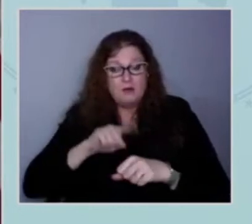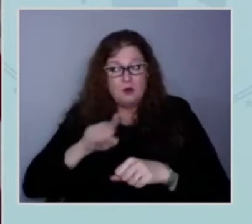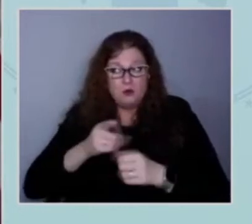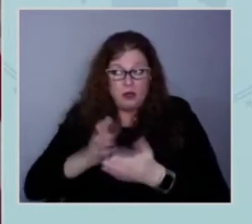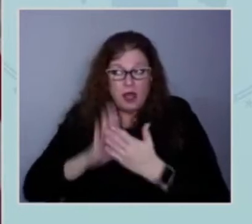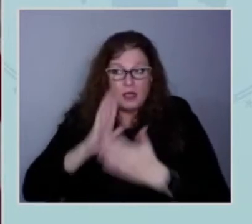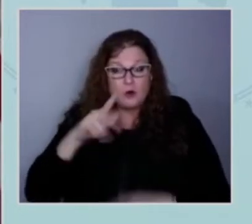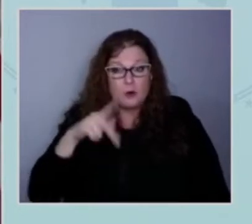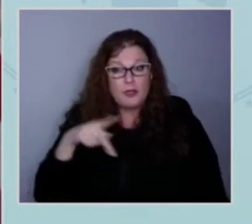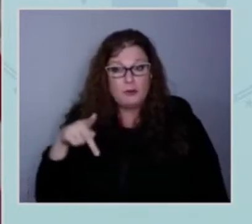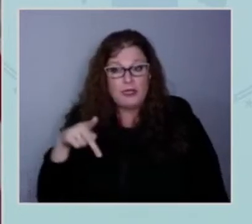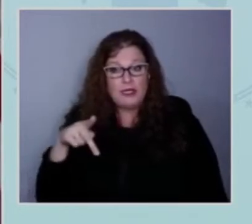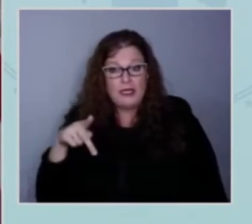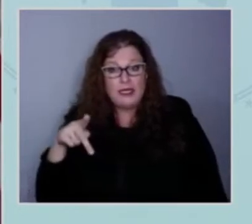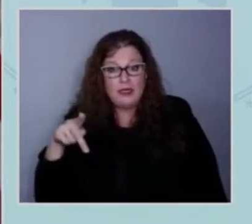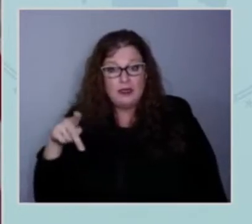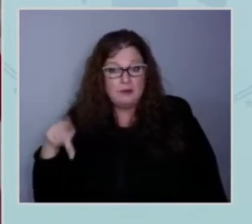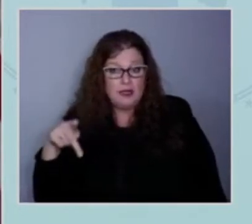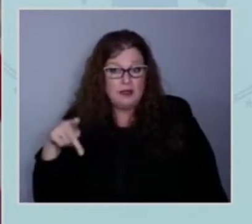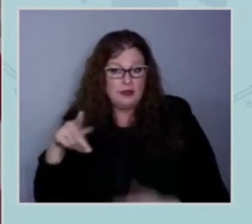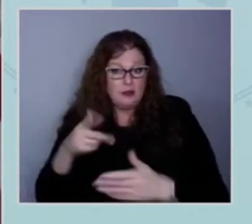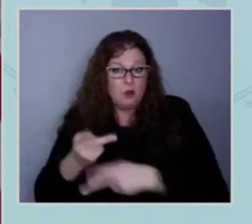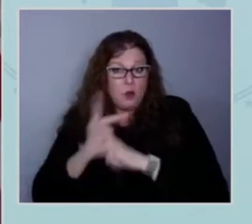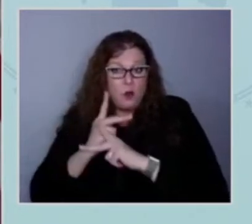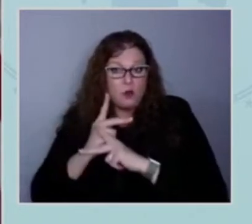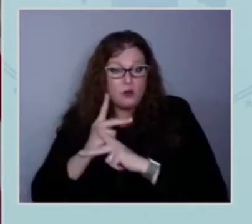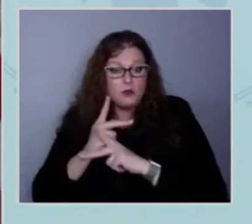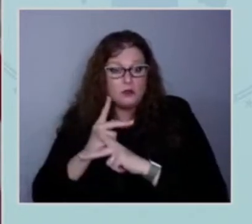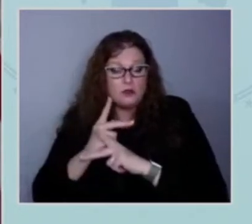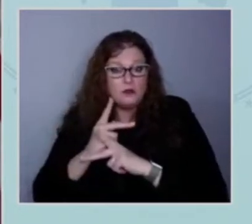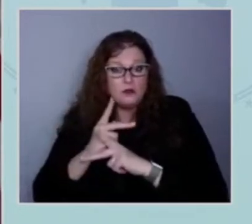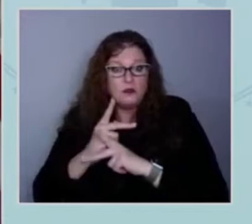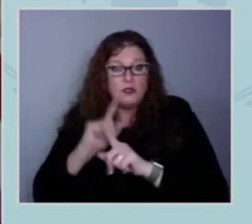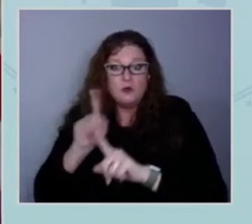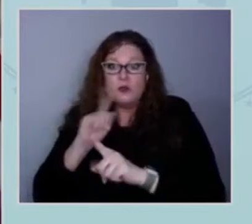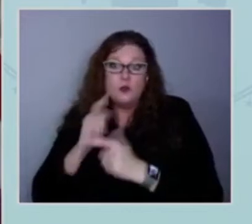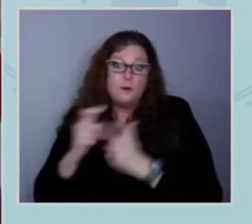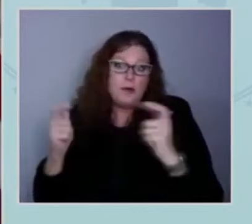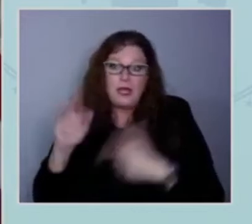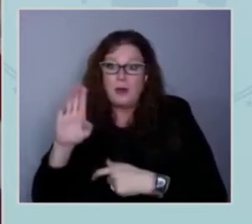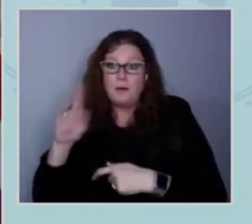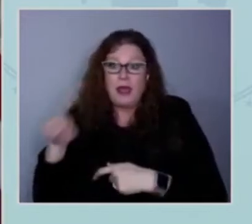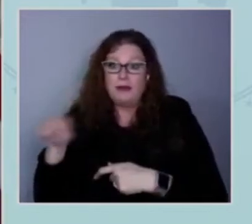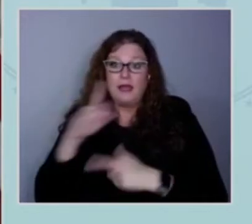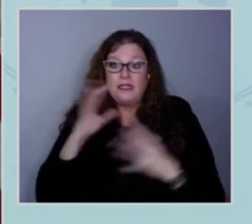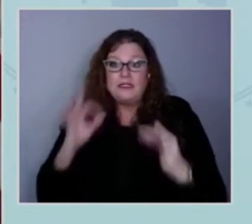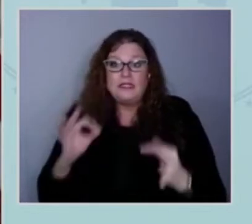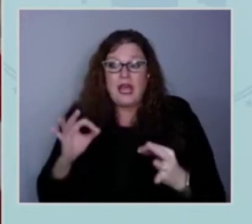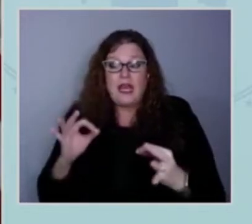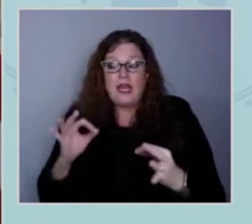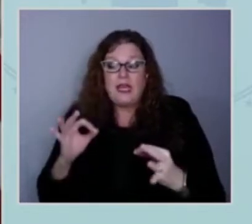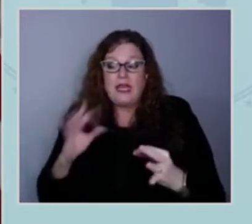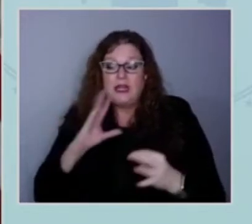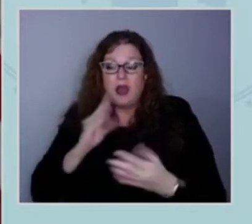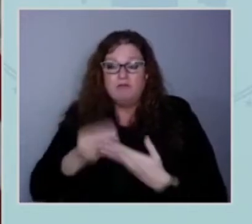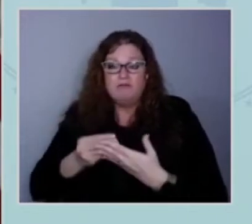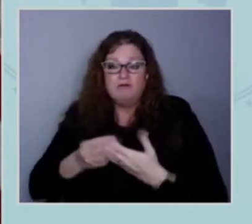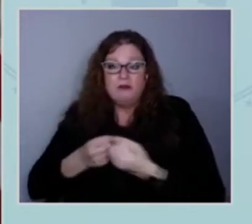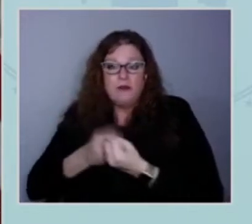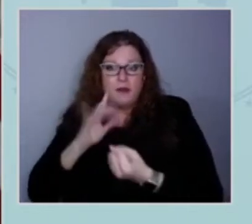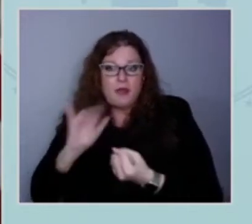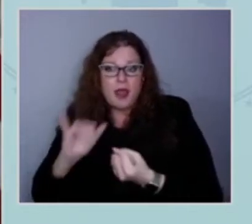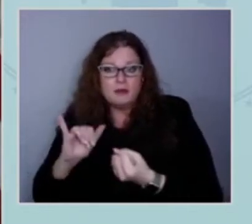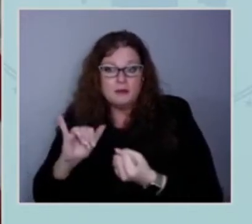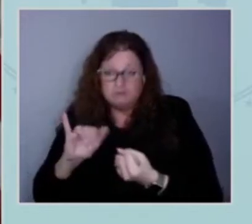your experience, Dan, was that first time you went for the PPP loan, you went to a